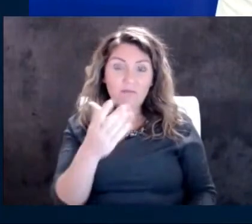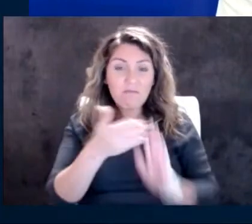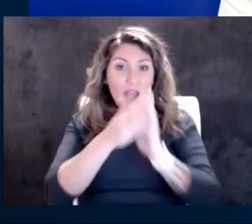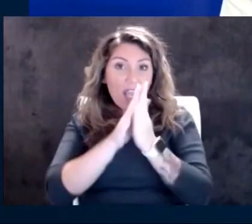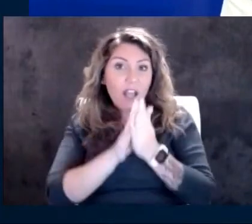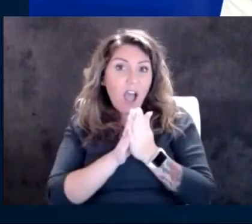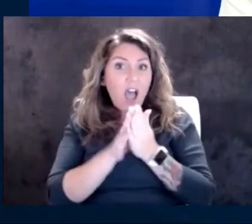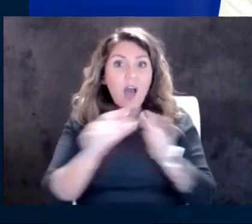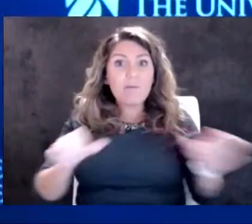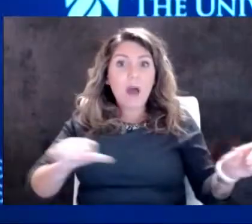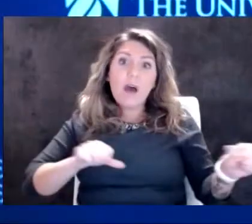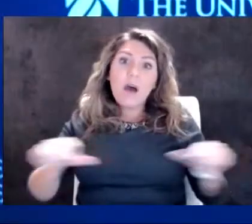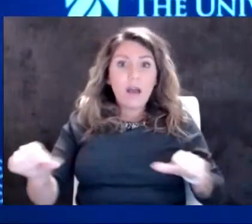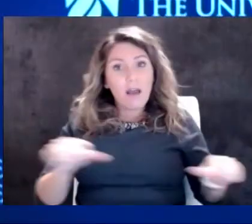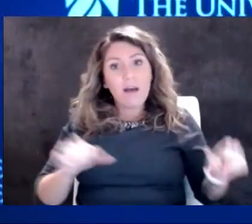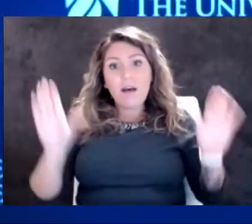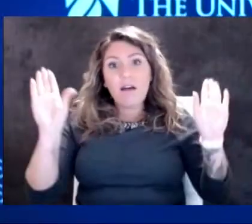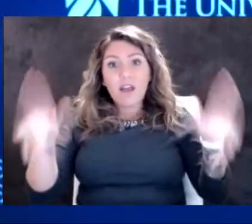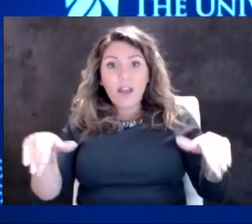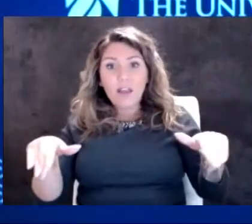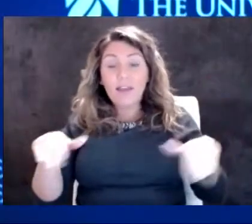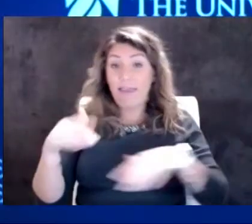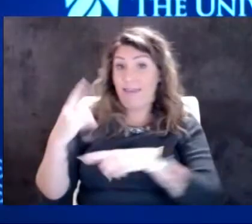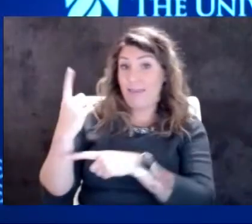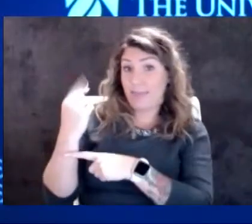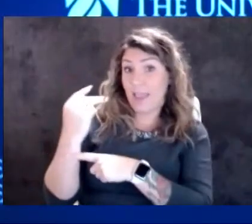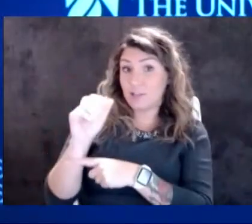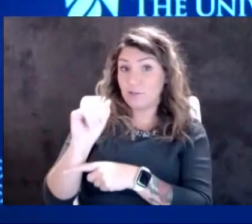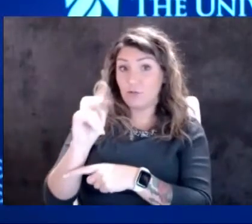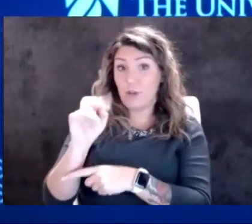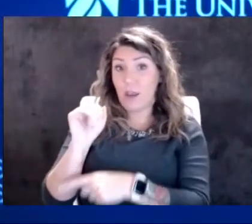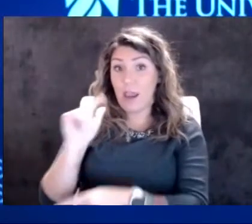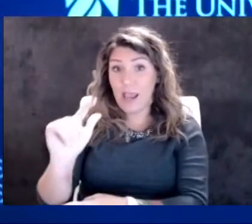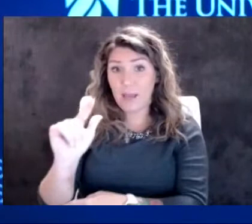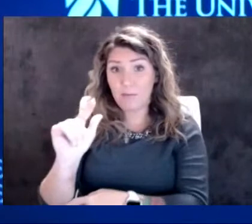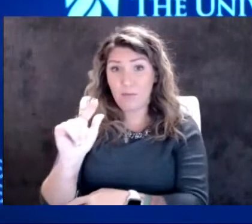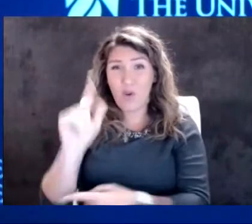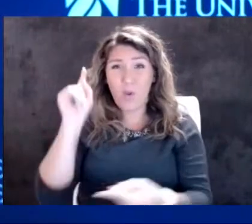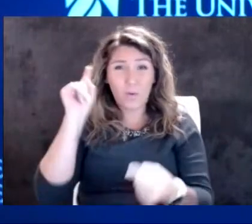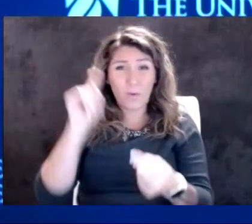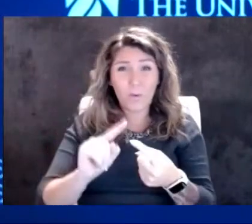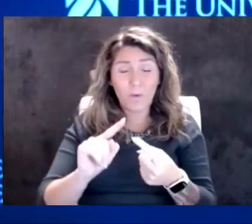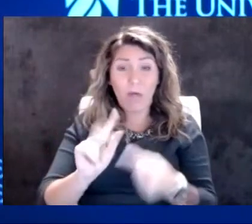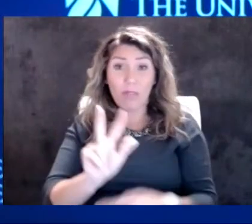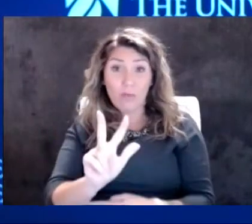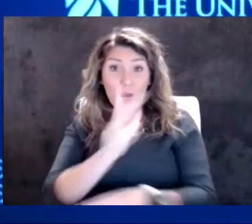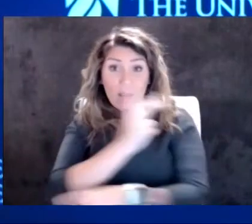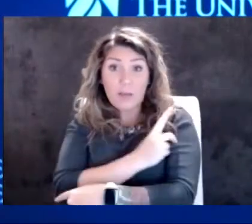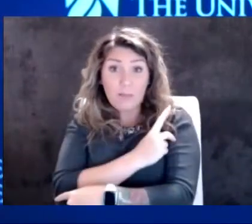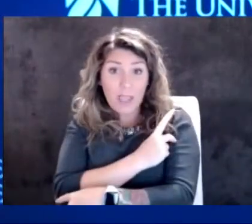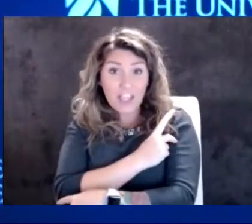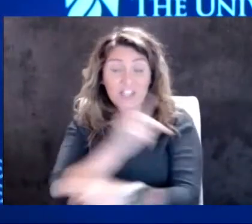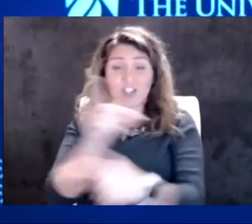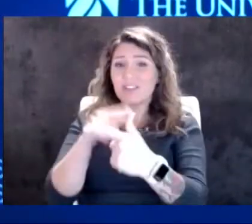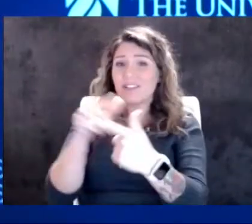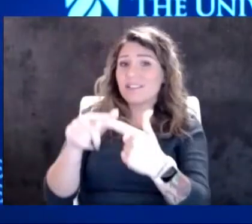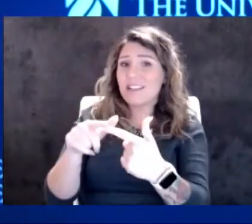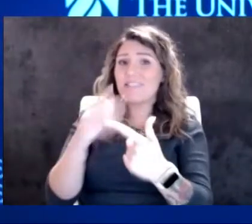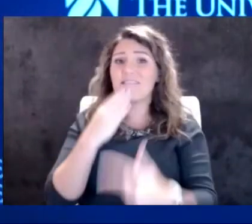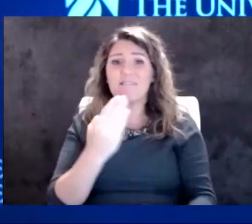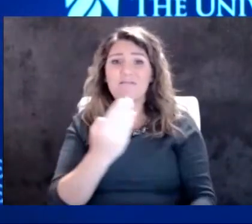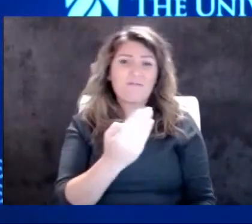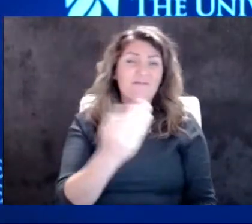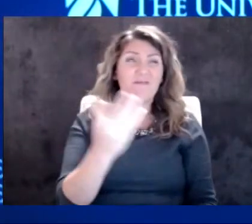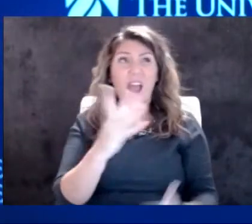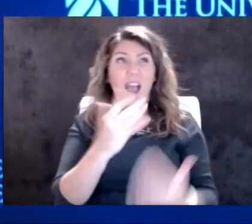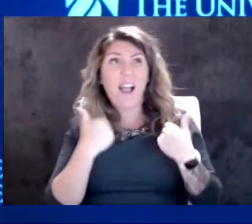we know that last April we were down to 3 patients, and now we're still at 22. We got into the 14, 15 range. We're back up into the low 20s,